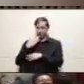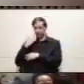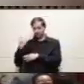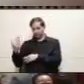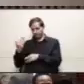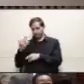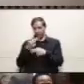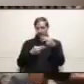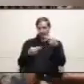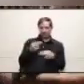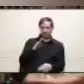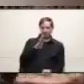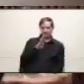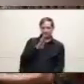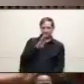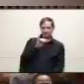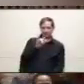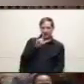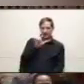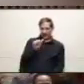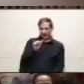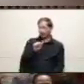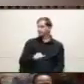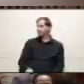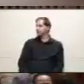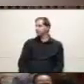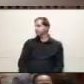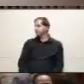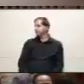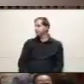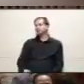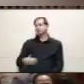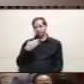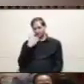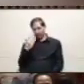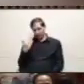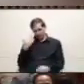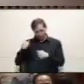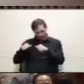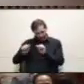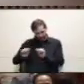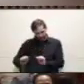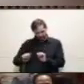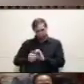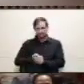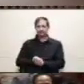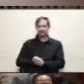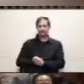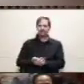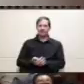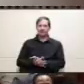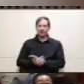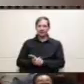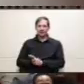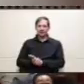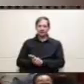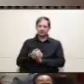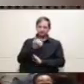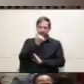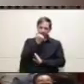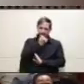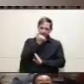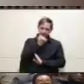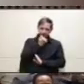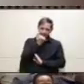Bila. Thank you so much, the chairperson of the session. My apology,